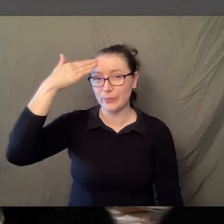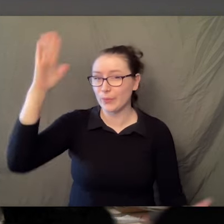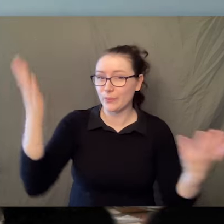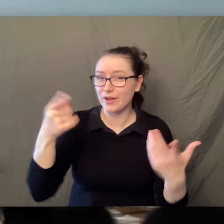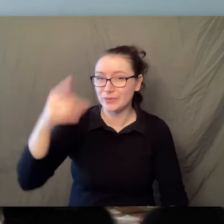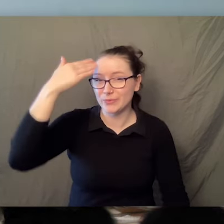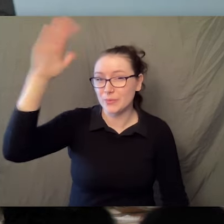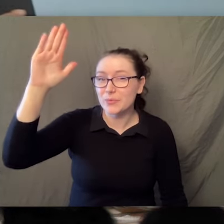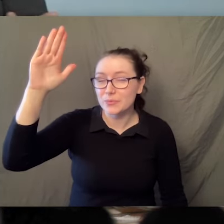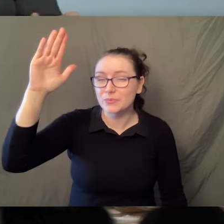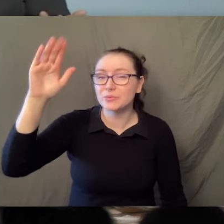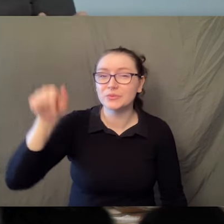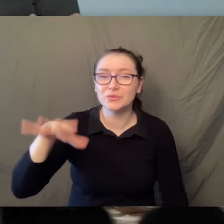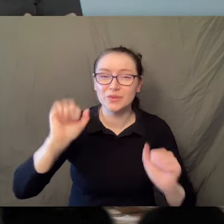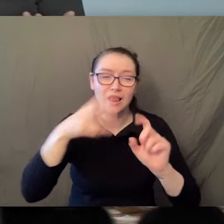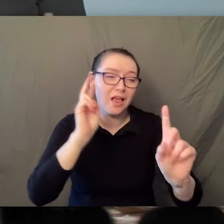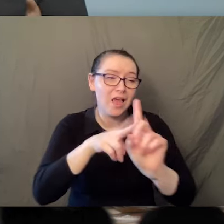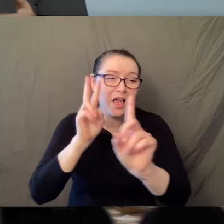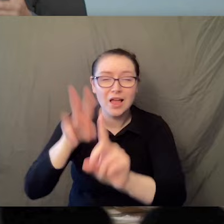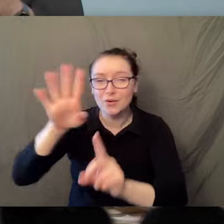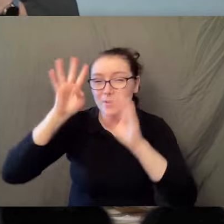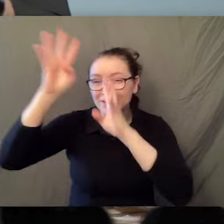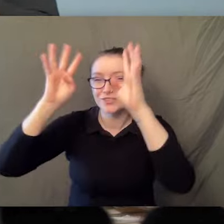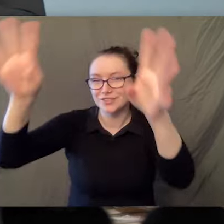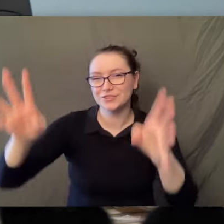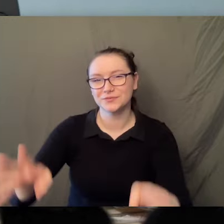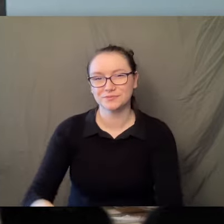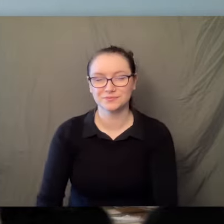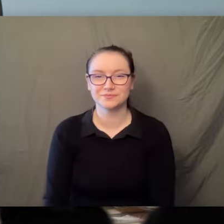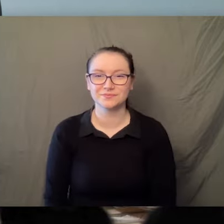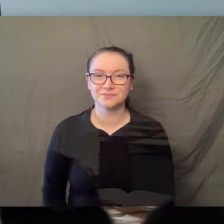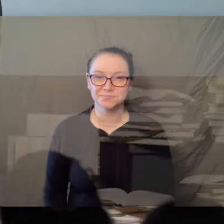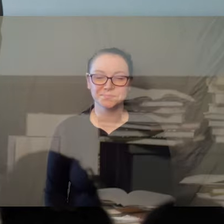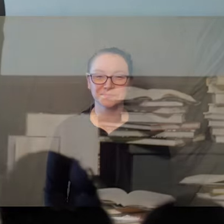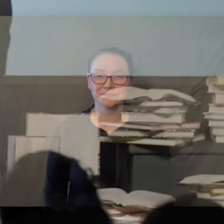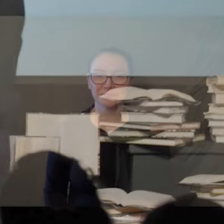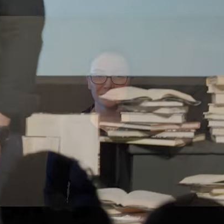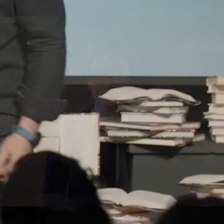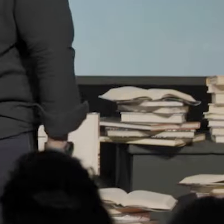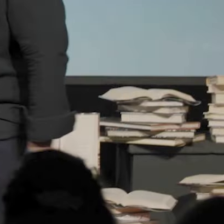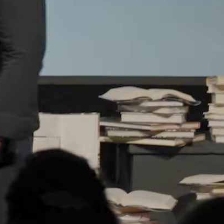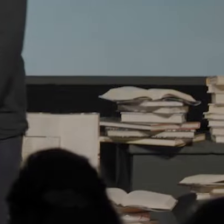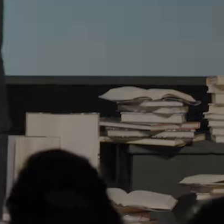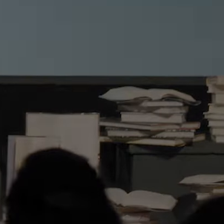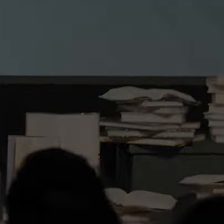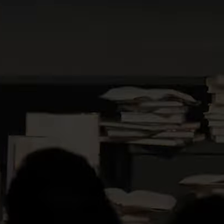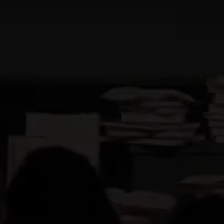all, you don't know what you don't know when it comes to applying the limits of your practical imagination.